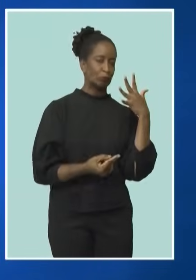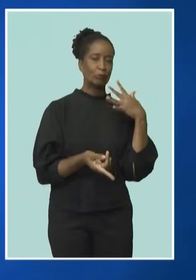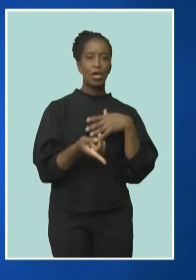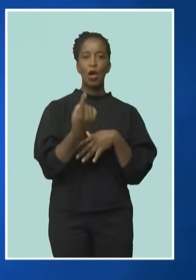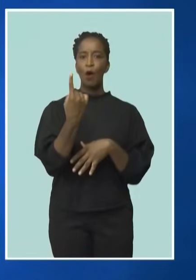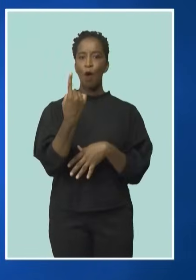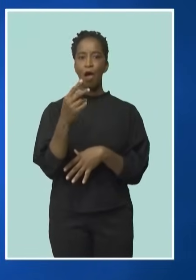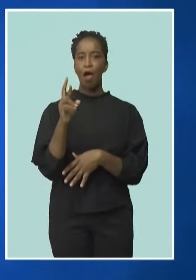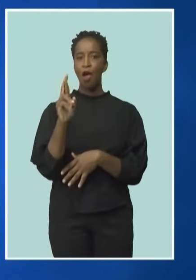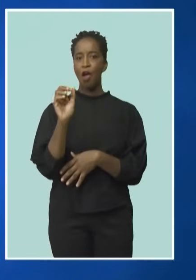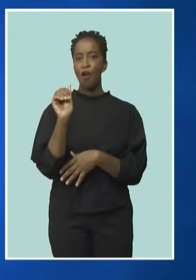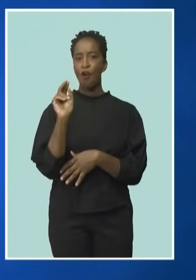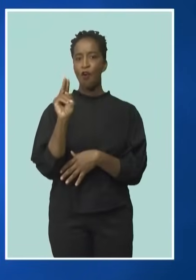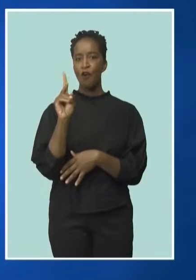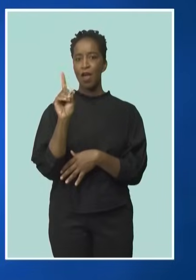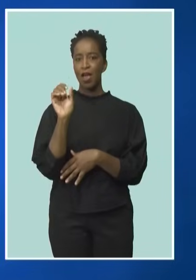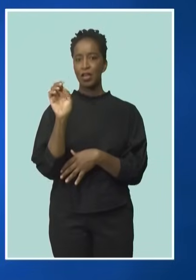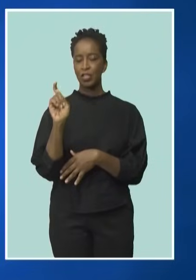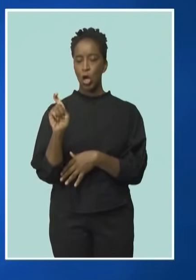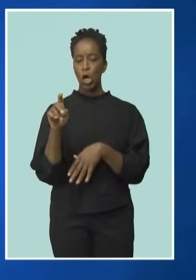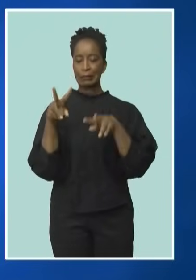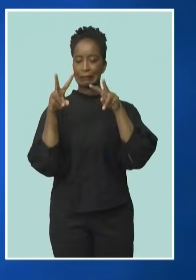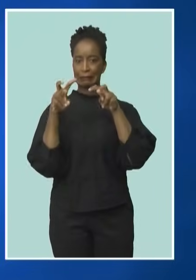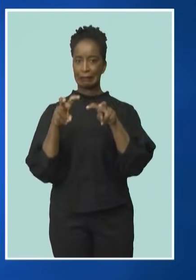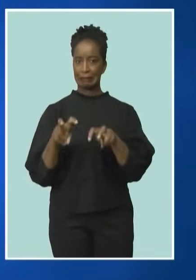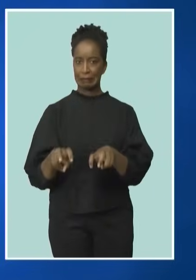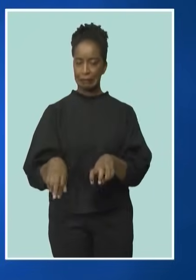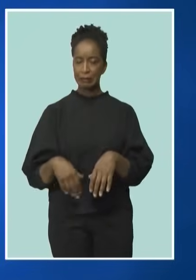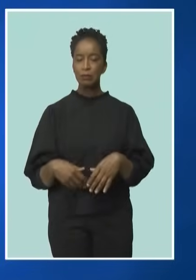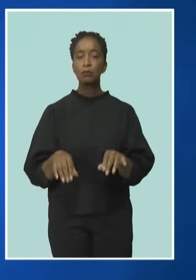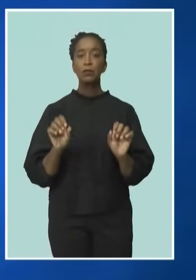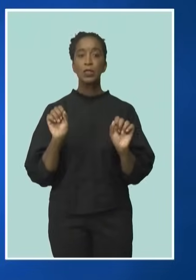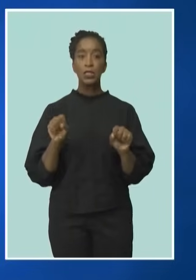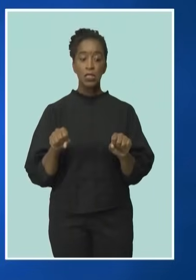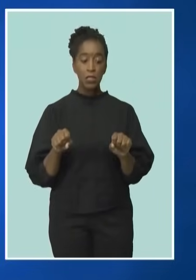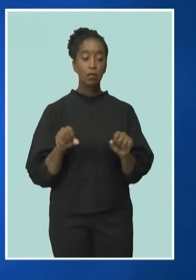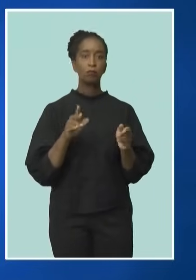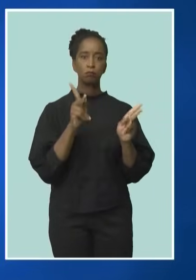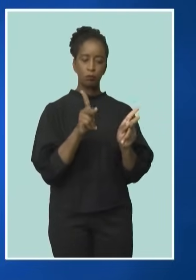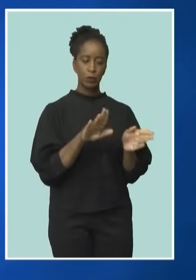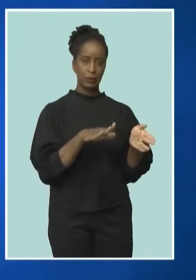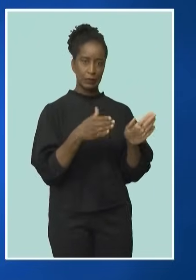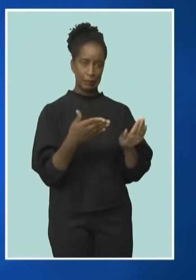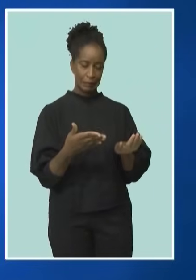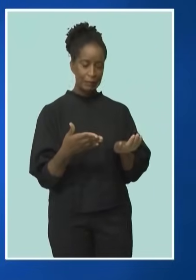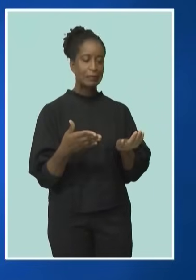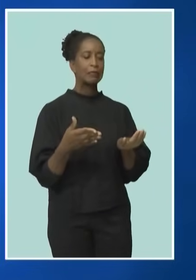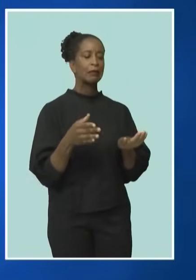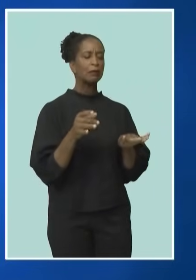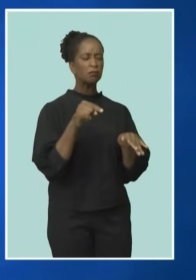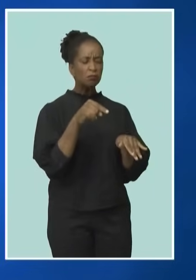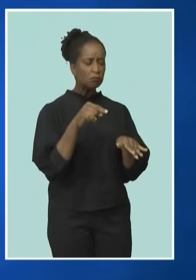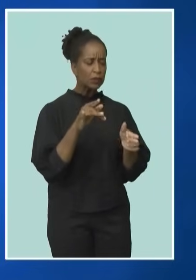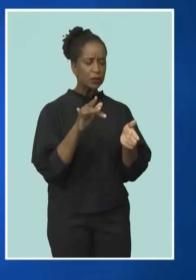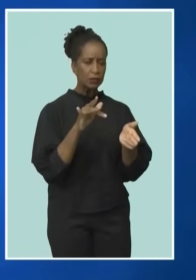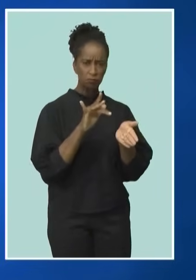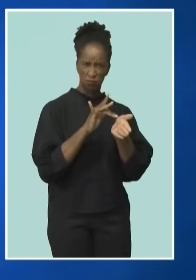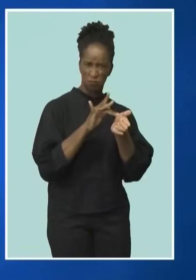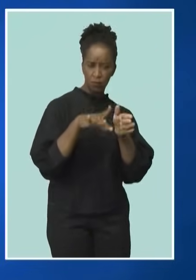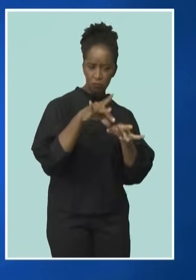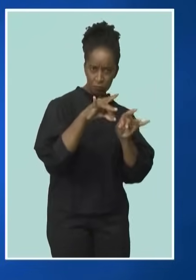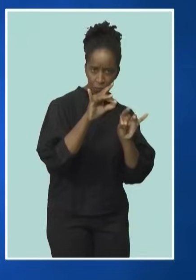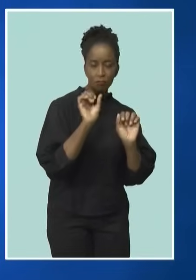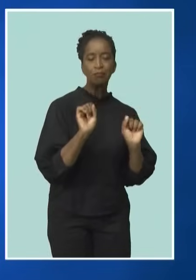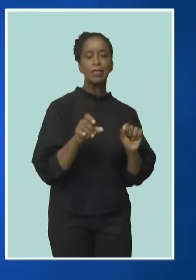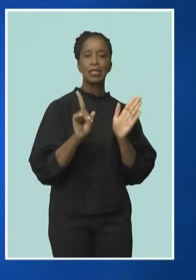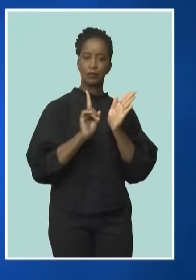Randox analyzer, which will enable us to perform post-mortem toxicology. We had a very prominent case in